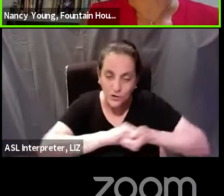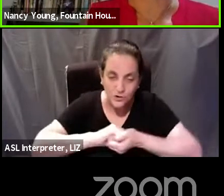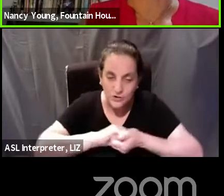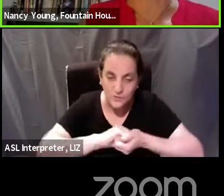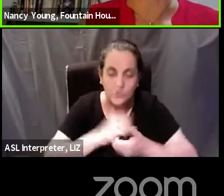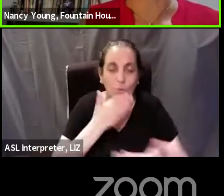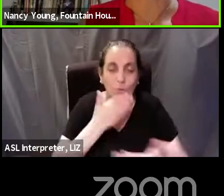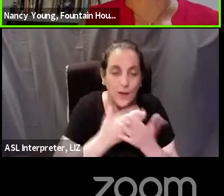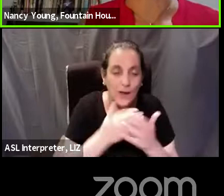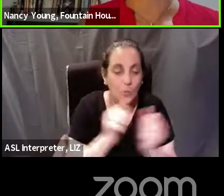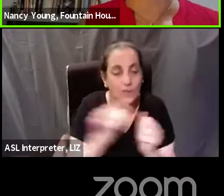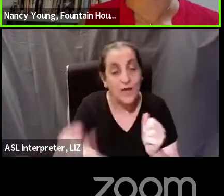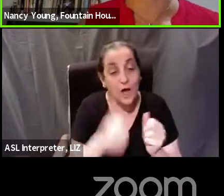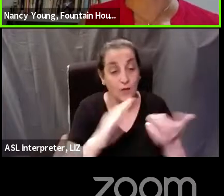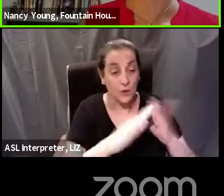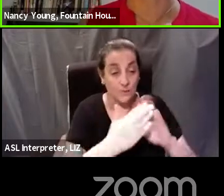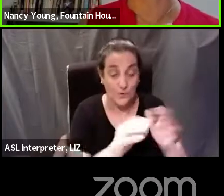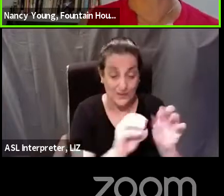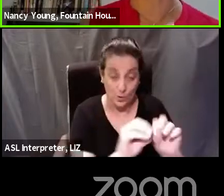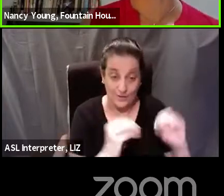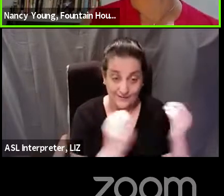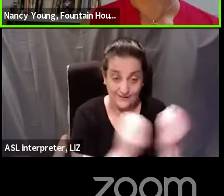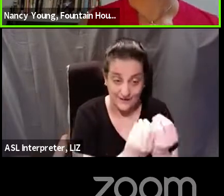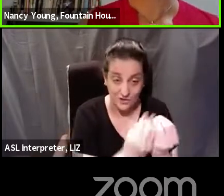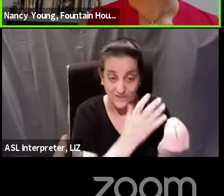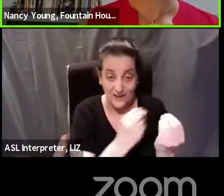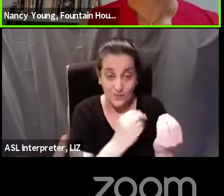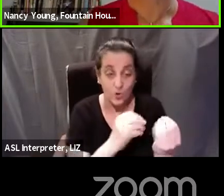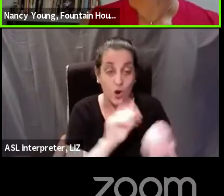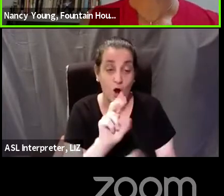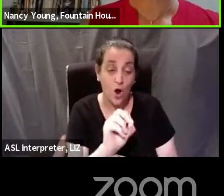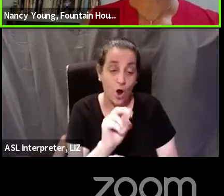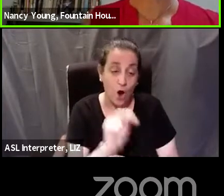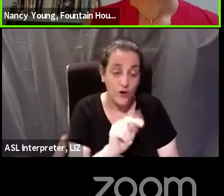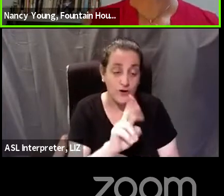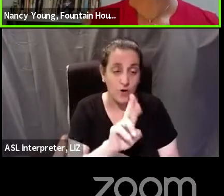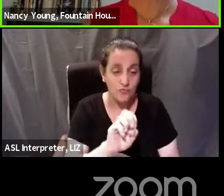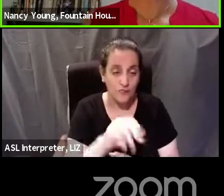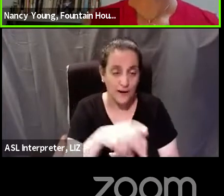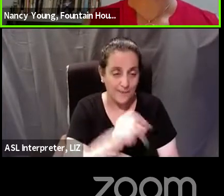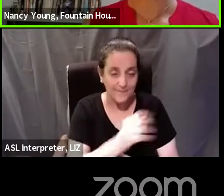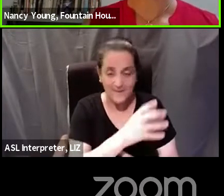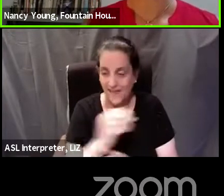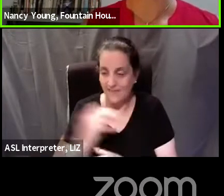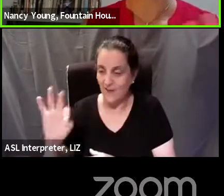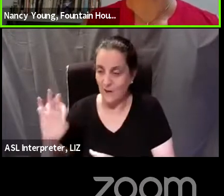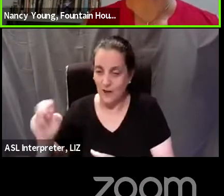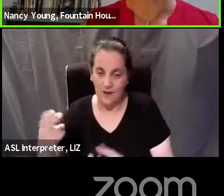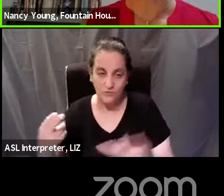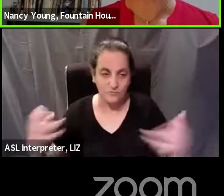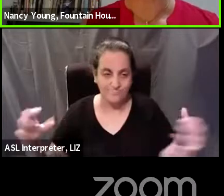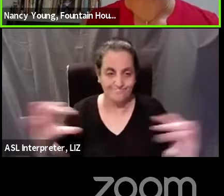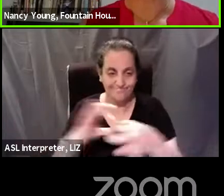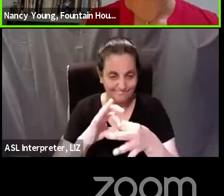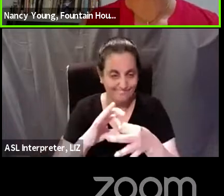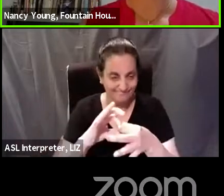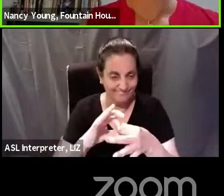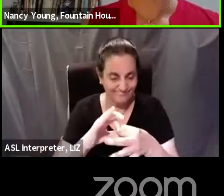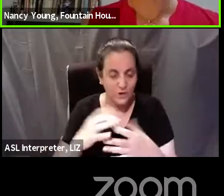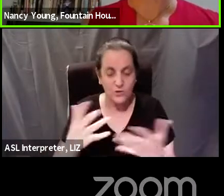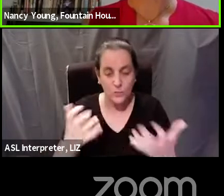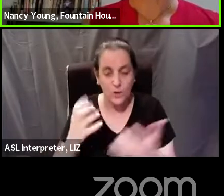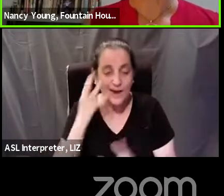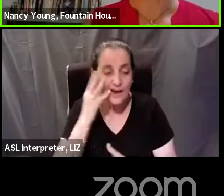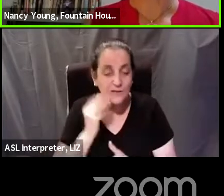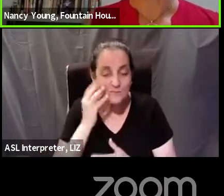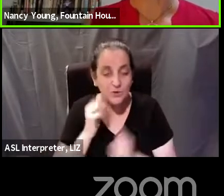other community organizations, which is what we did with on-ramps. So we're going to take our experience with community building, and